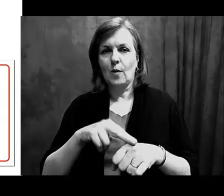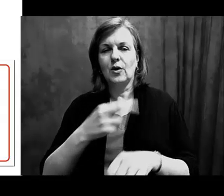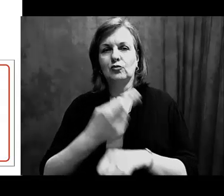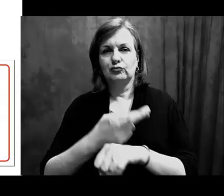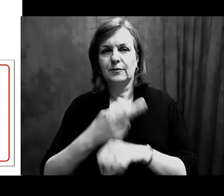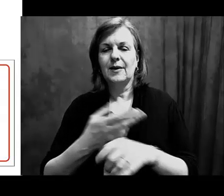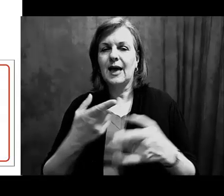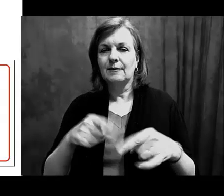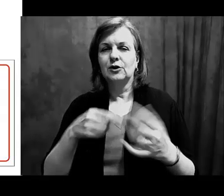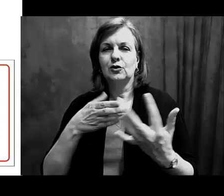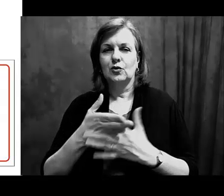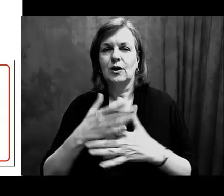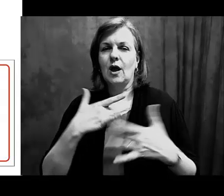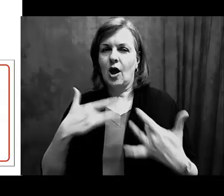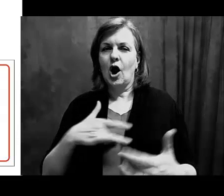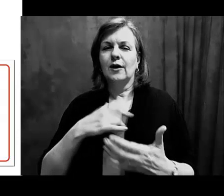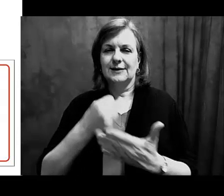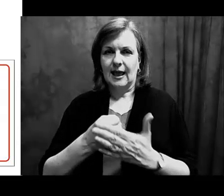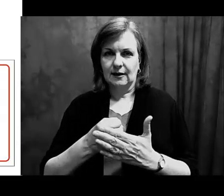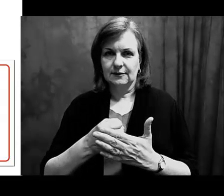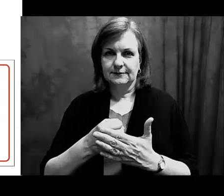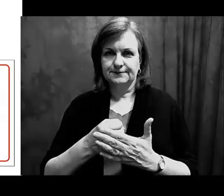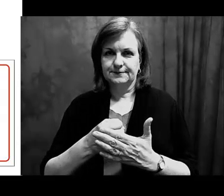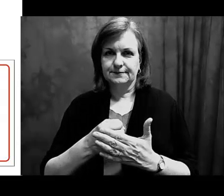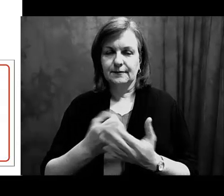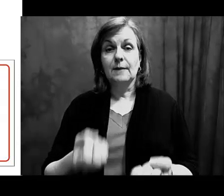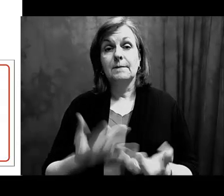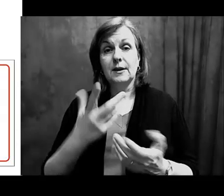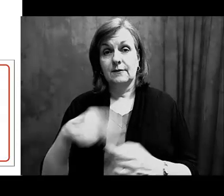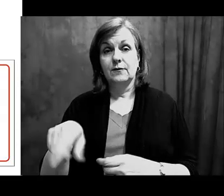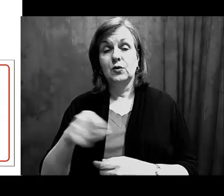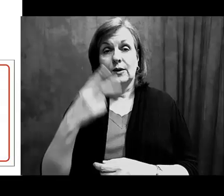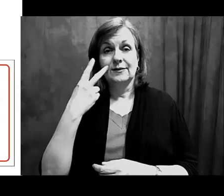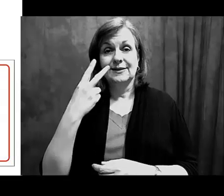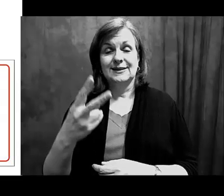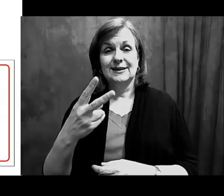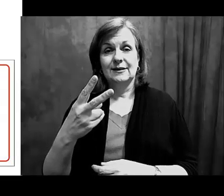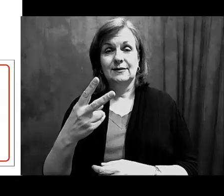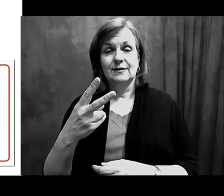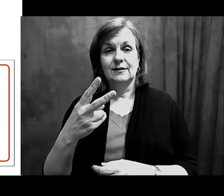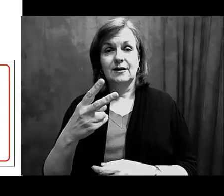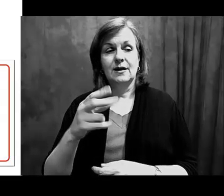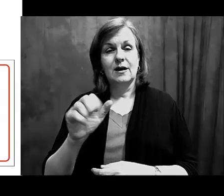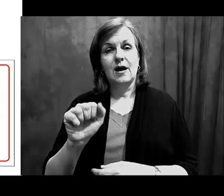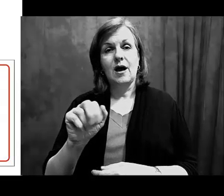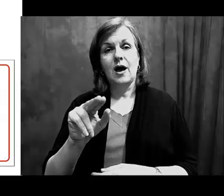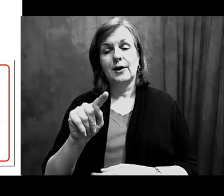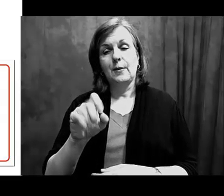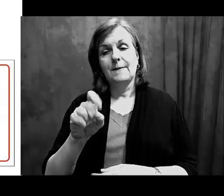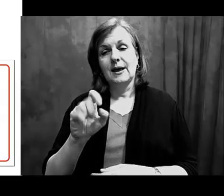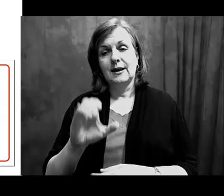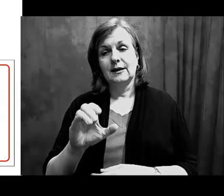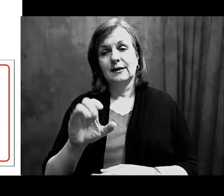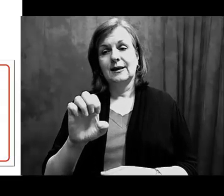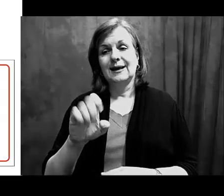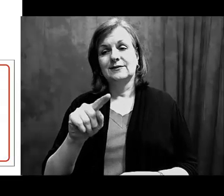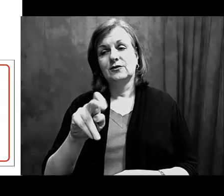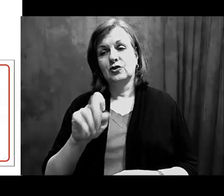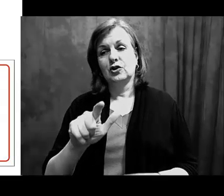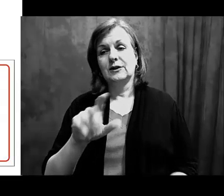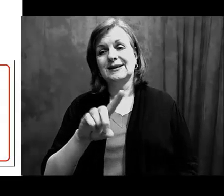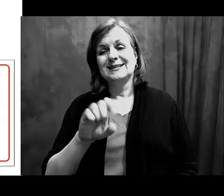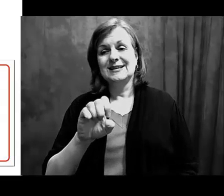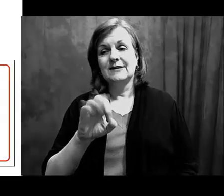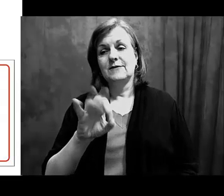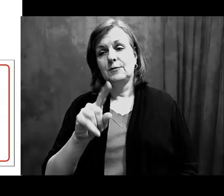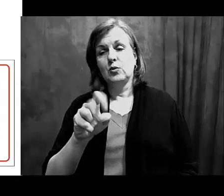rhythms potentially occurring during a heart attack, of course. And many of you now have seen these automatic external